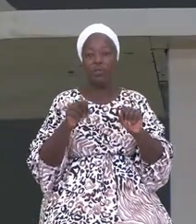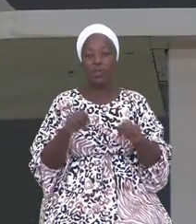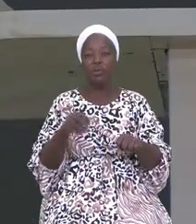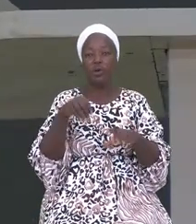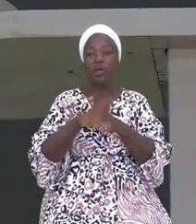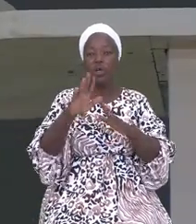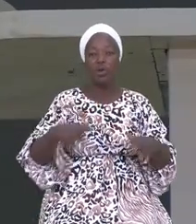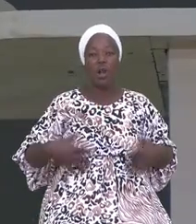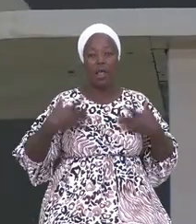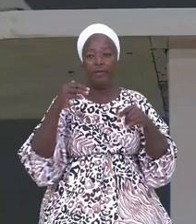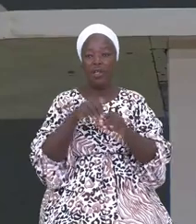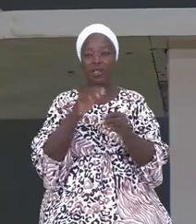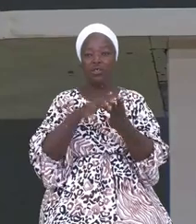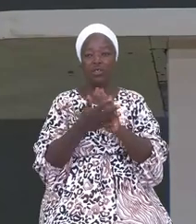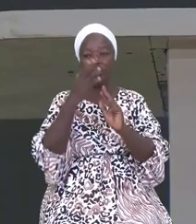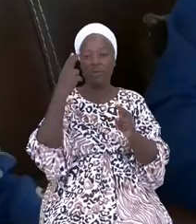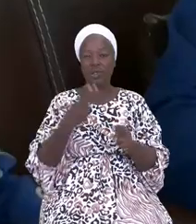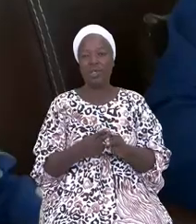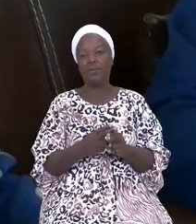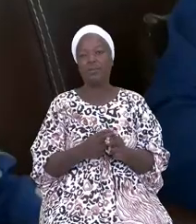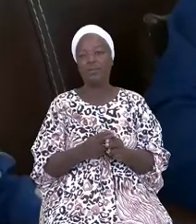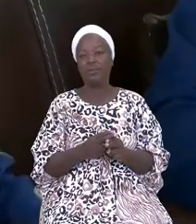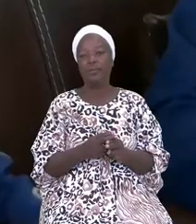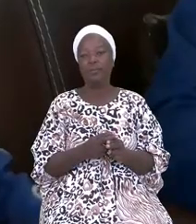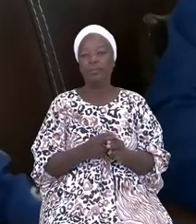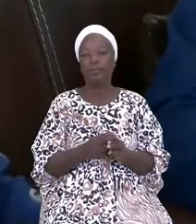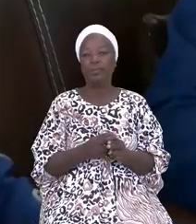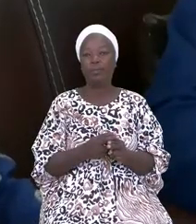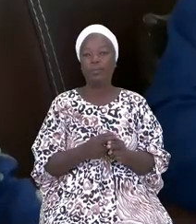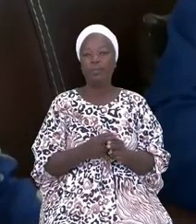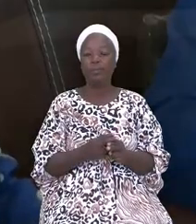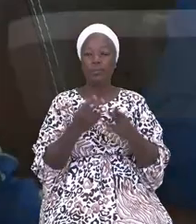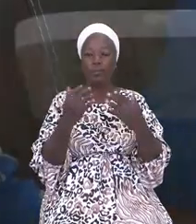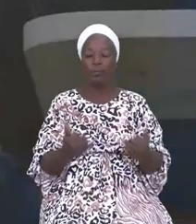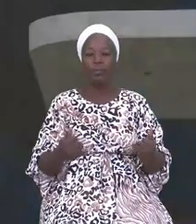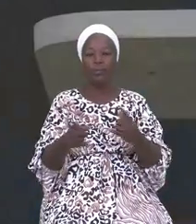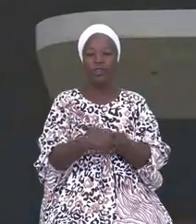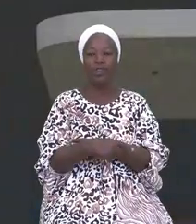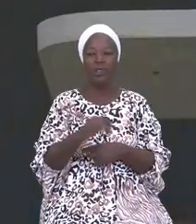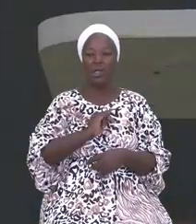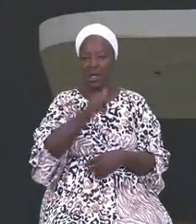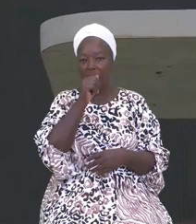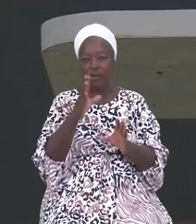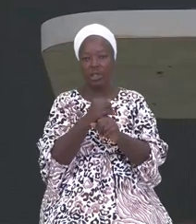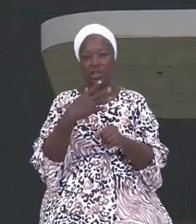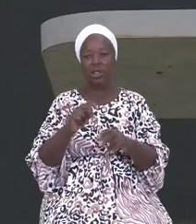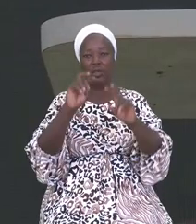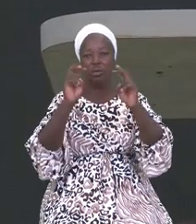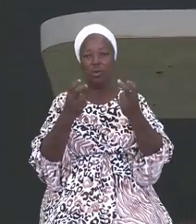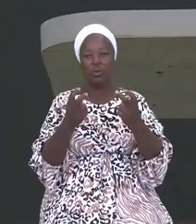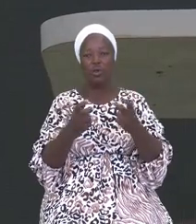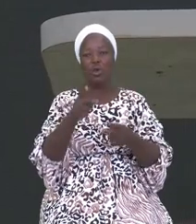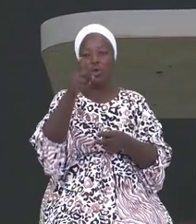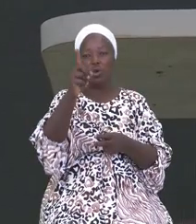your life, in Jesus' name. Amen. Today I'm taking the subject,